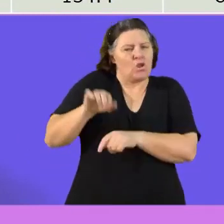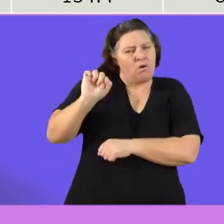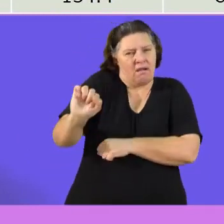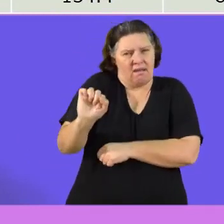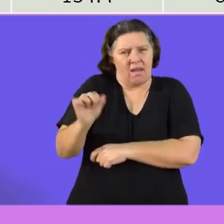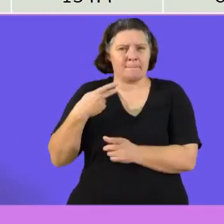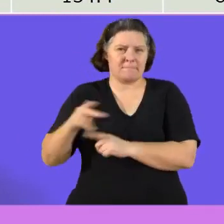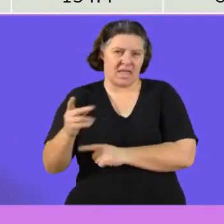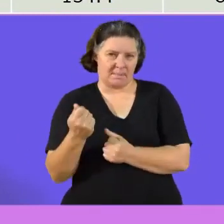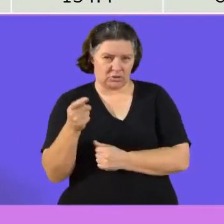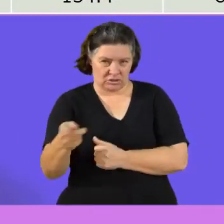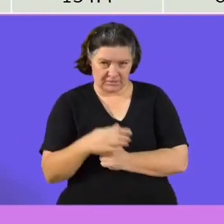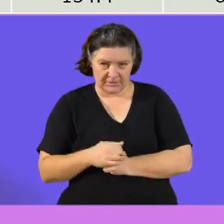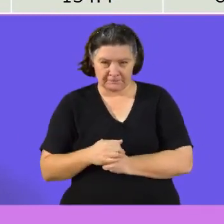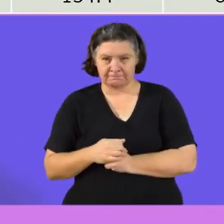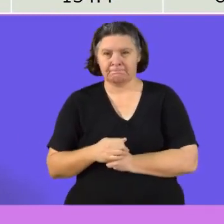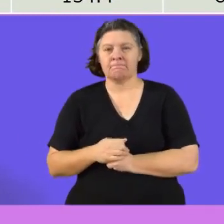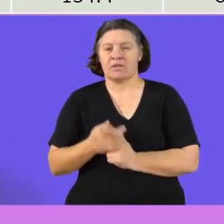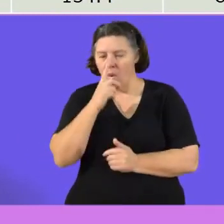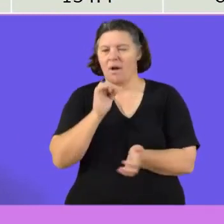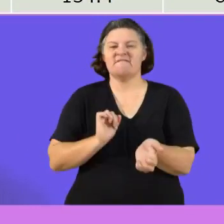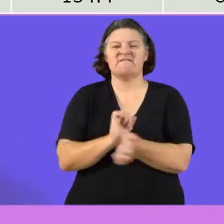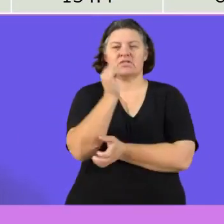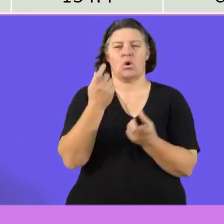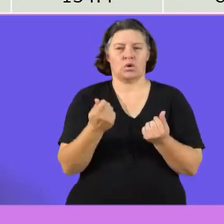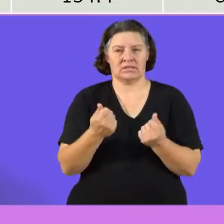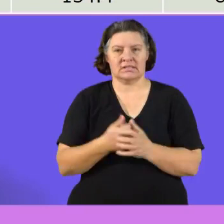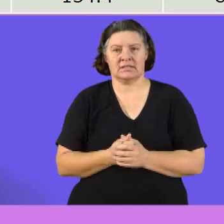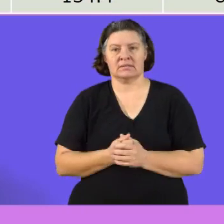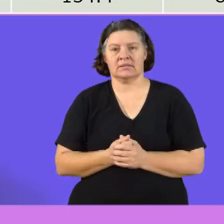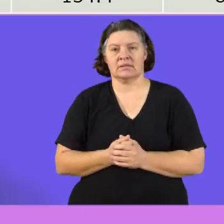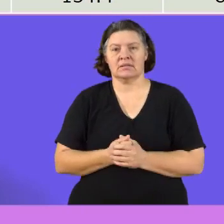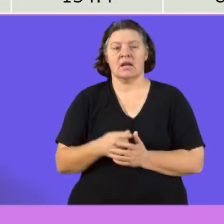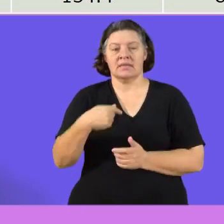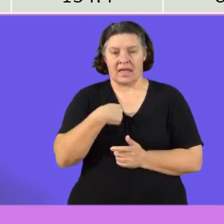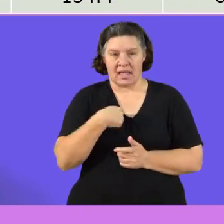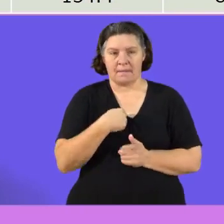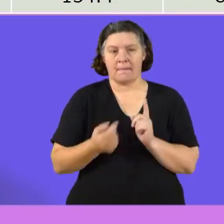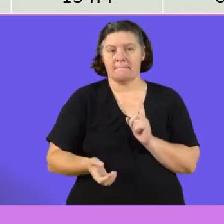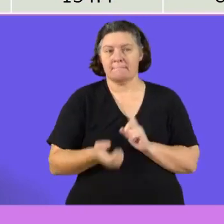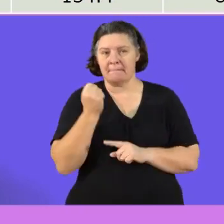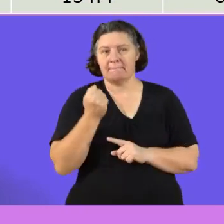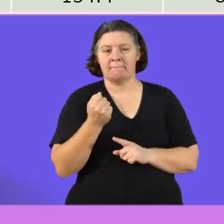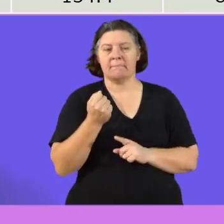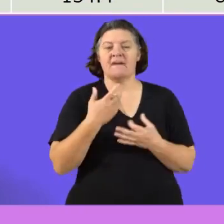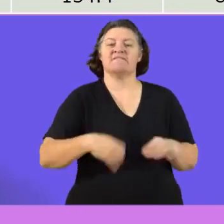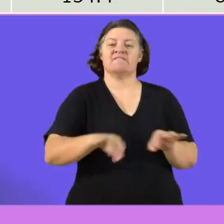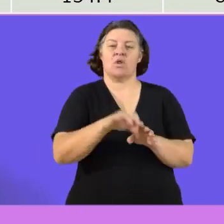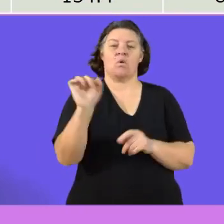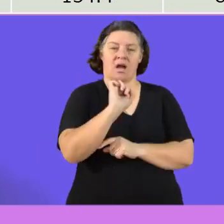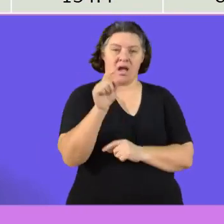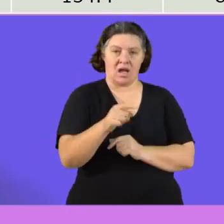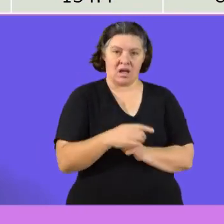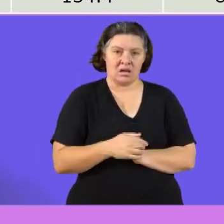198,599 Rand. That's the value of his vehicle. So now I'm looking for the fixed cost, right? Fixed cost, remember that's where I'll